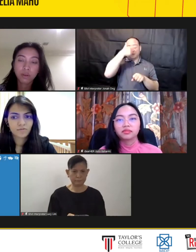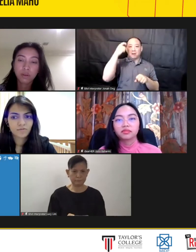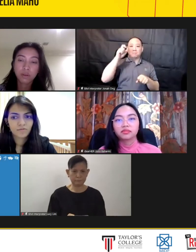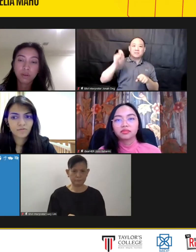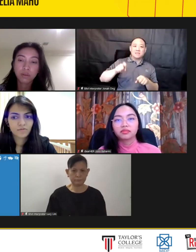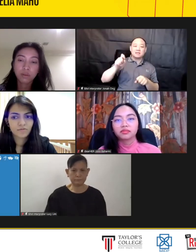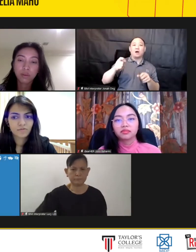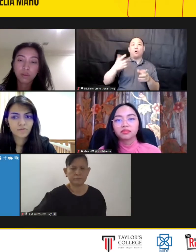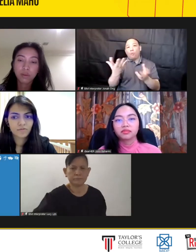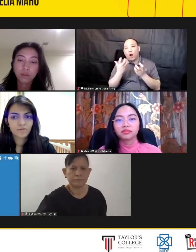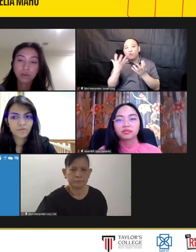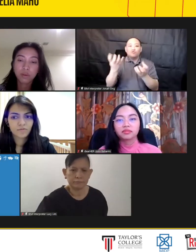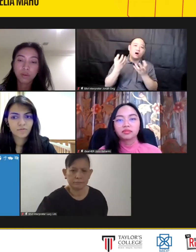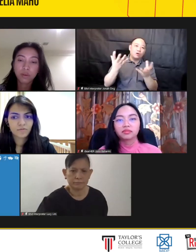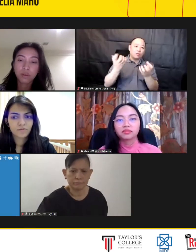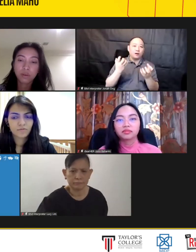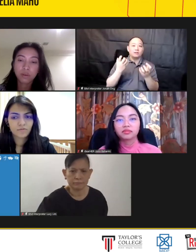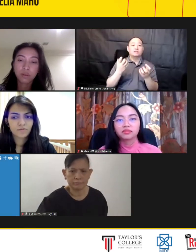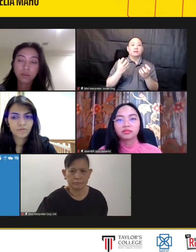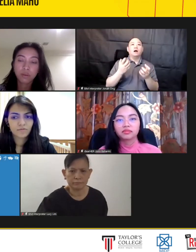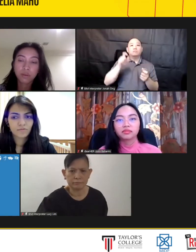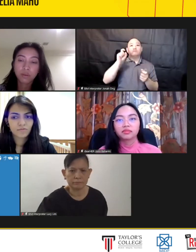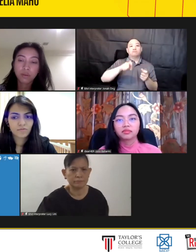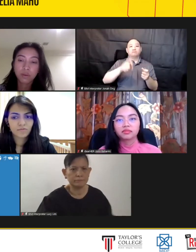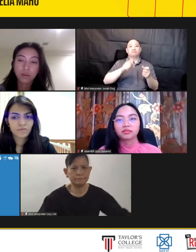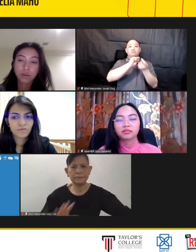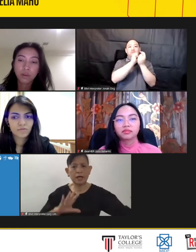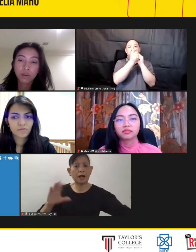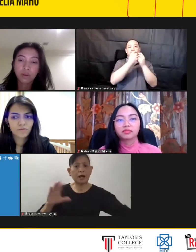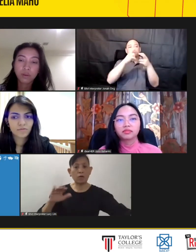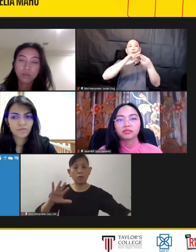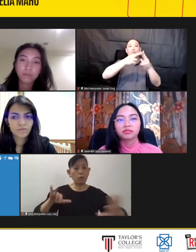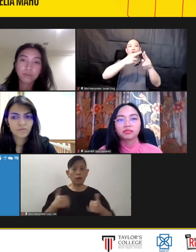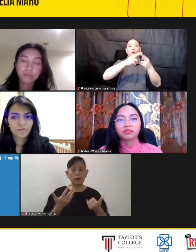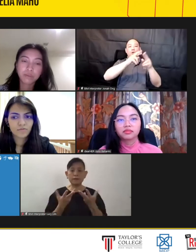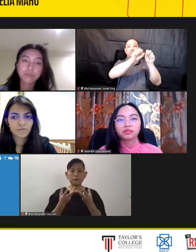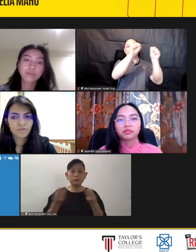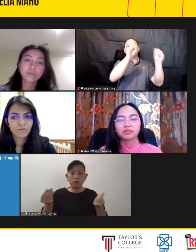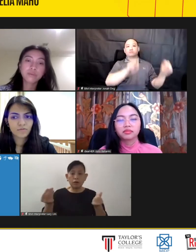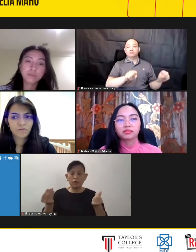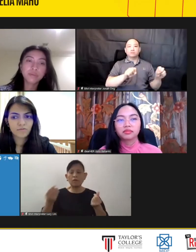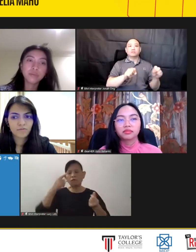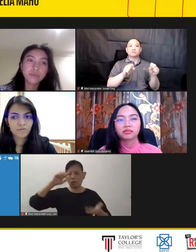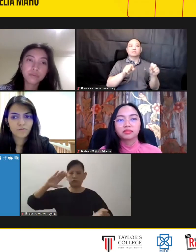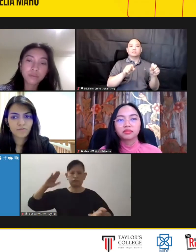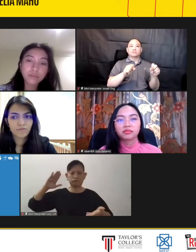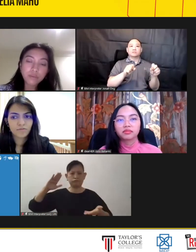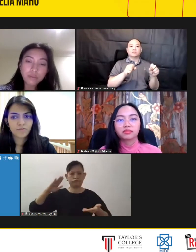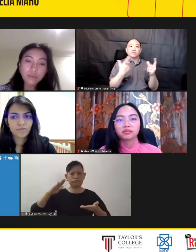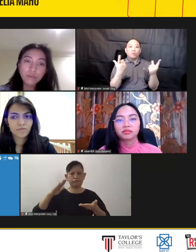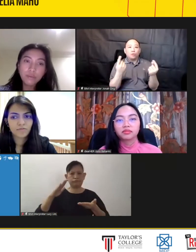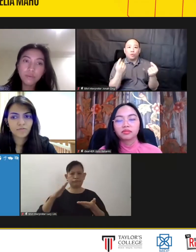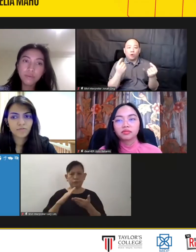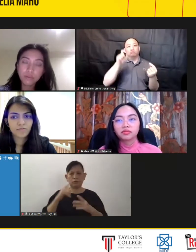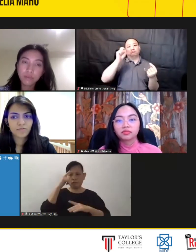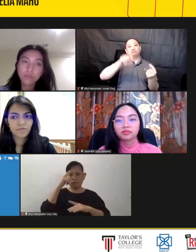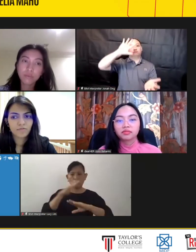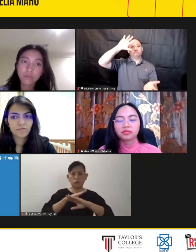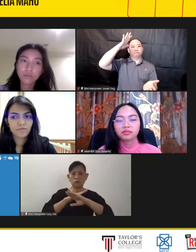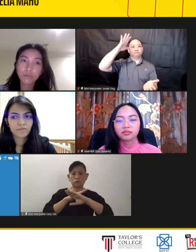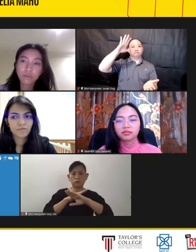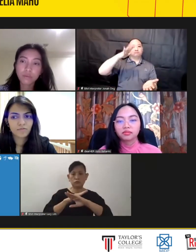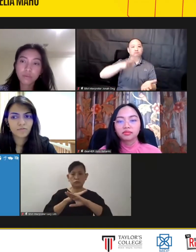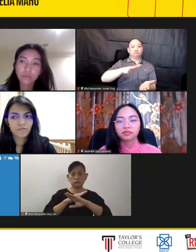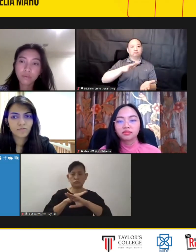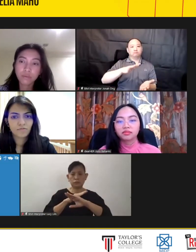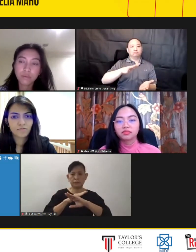the in this system. Like, what the solution is to reductions, to stop all this unnecessary use. For example, some